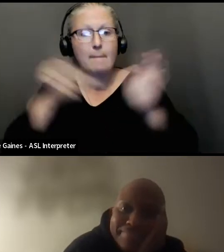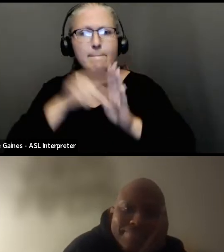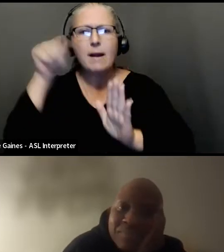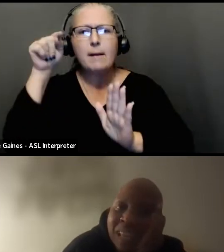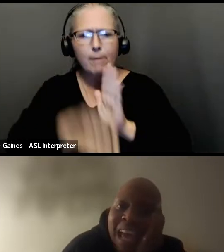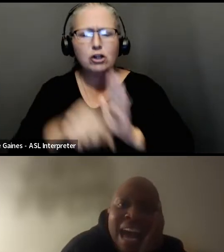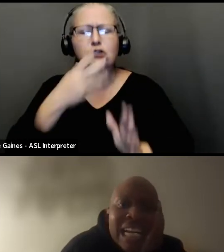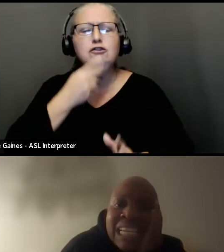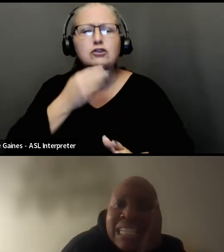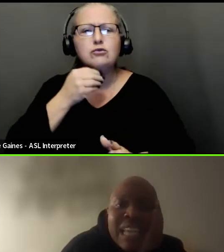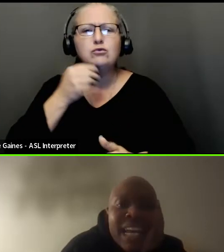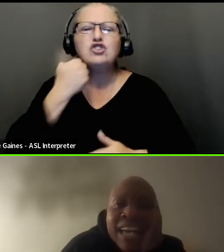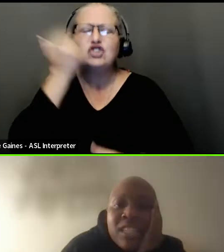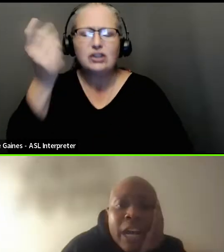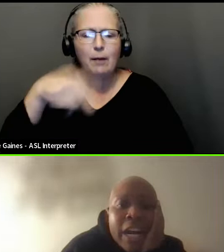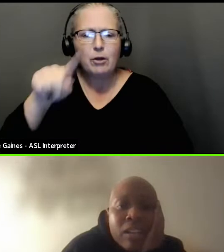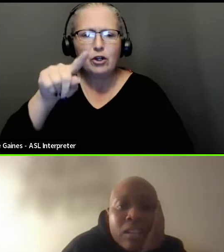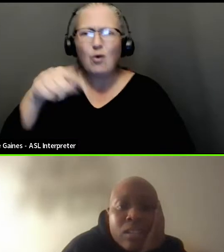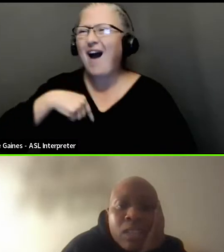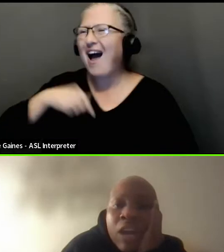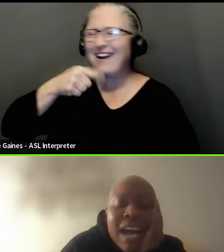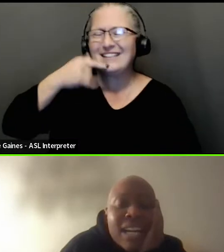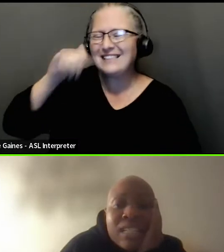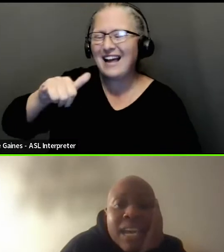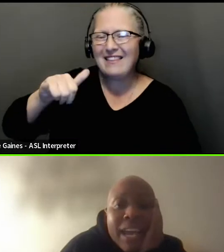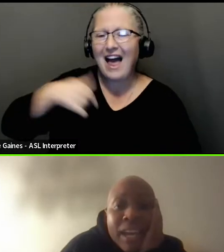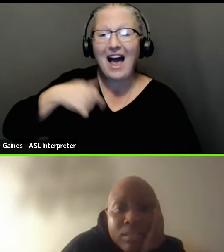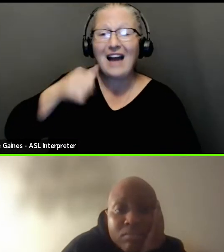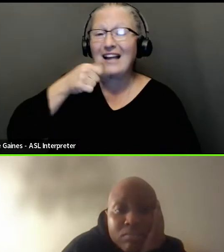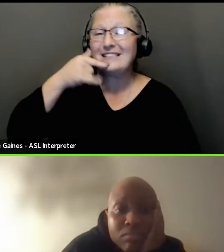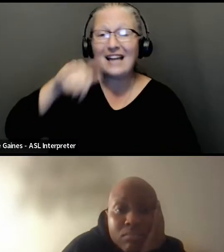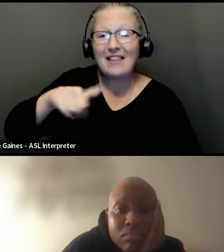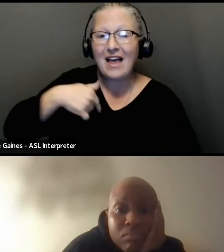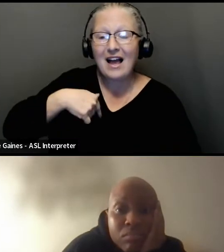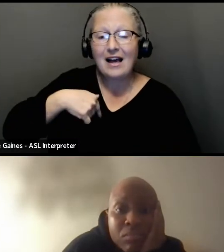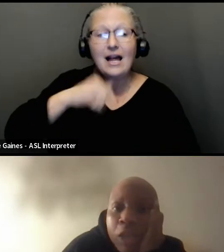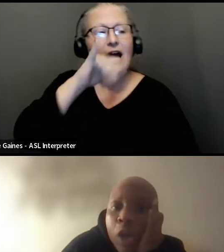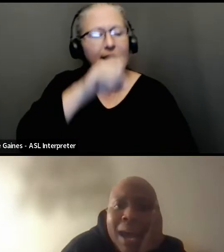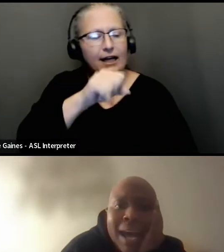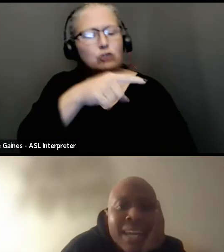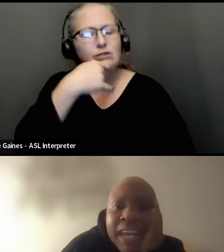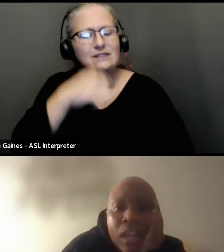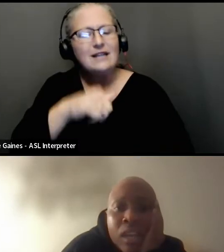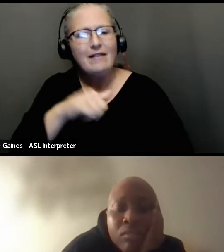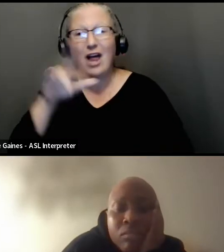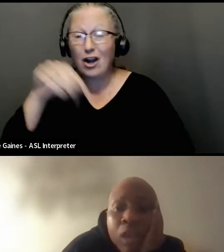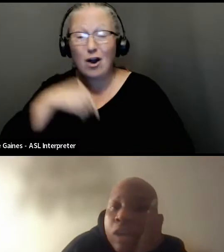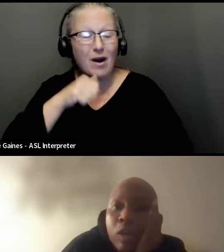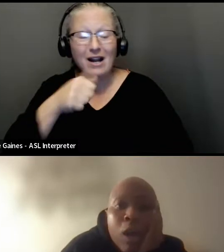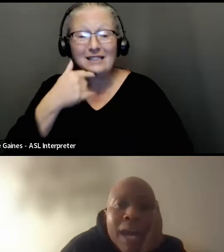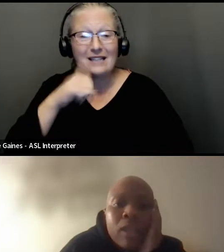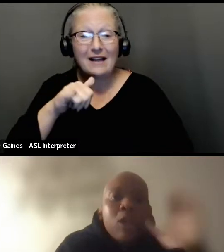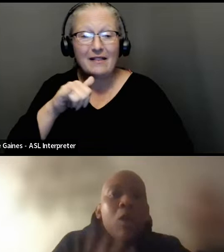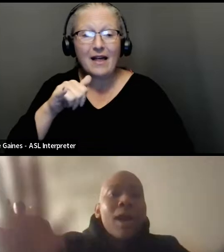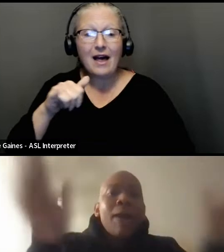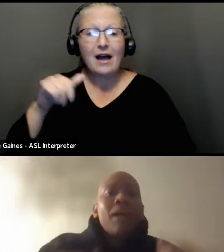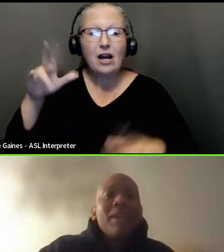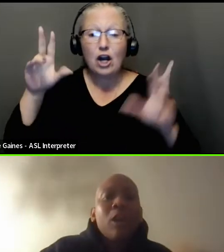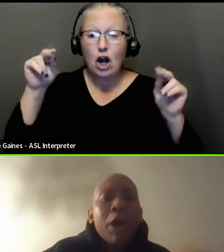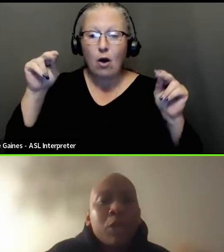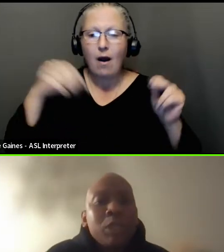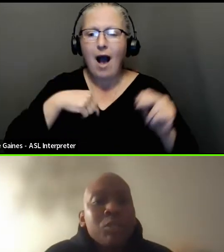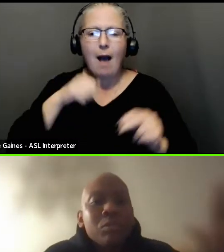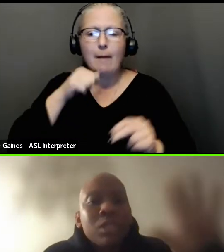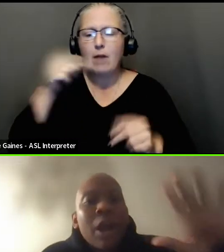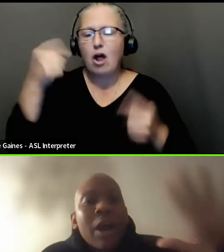Jews. Shame on you. I didn't say that, sir. Sir, I didn't say that. Yes, you did. No, I didn't. Okay. You know what? I'm not